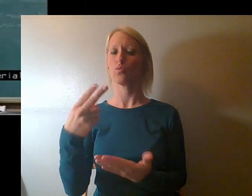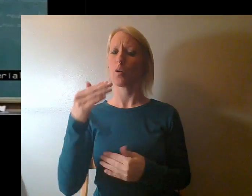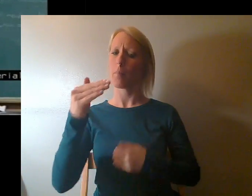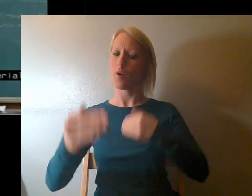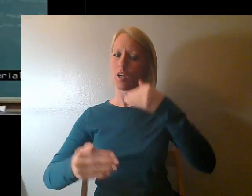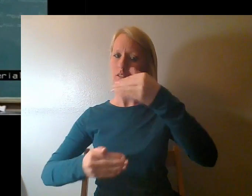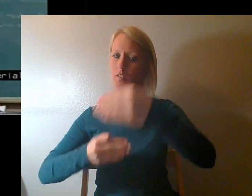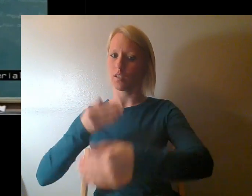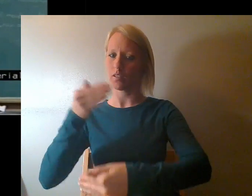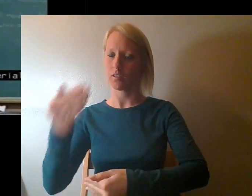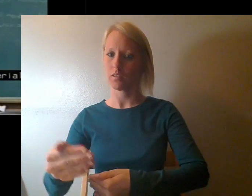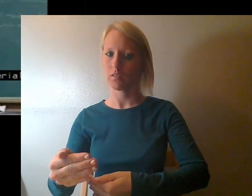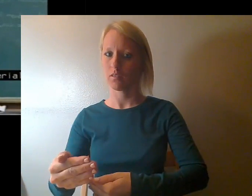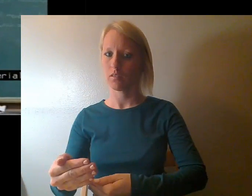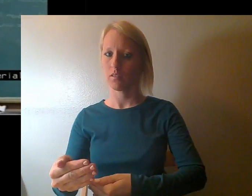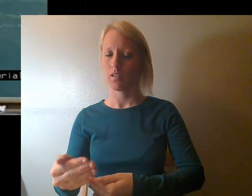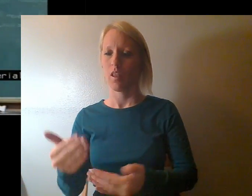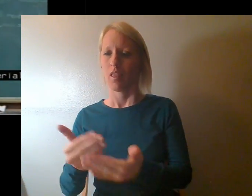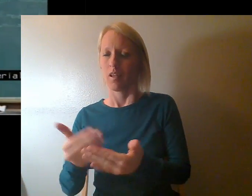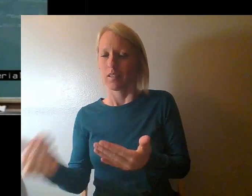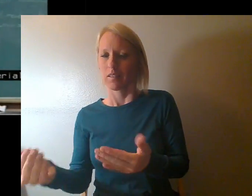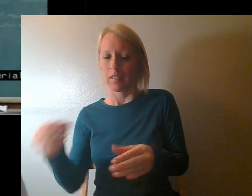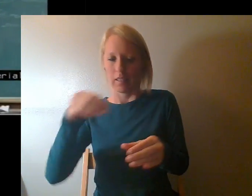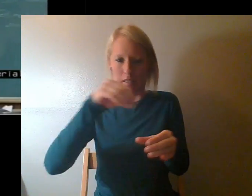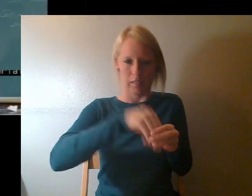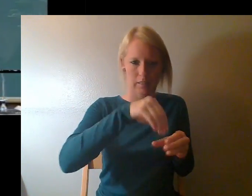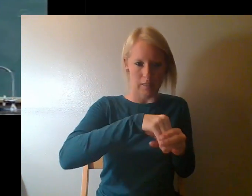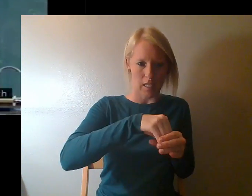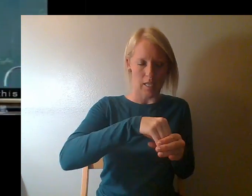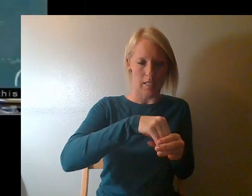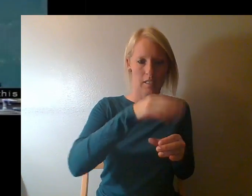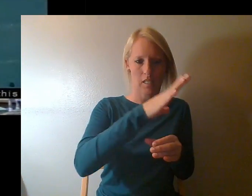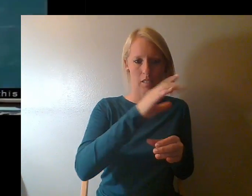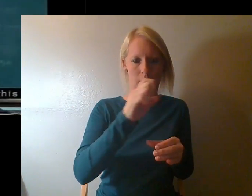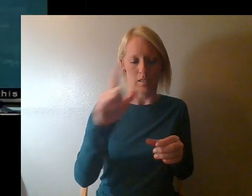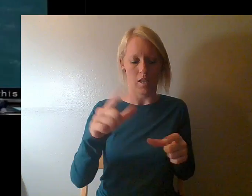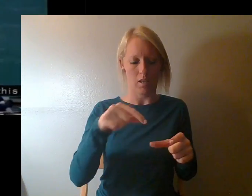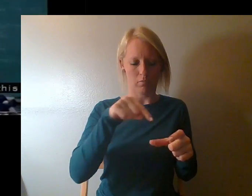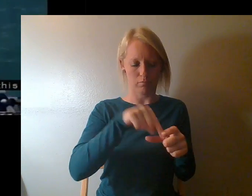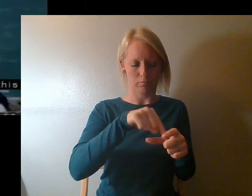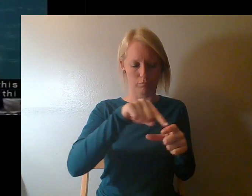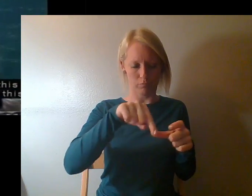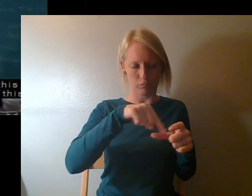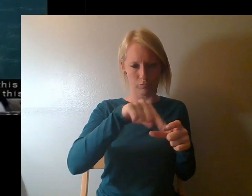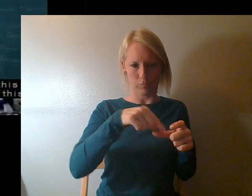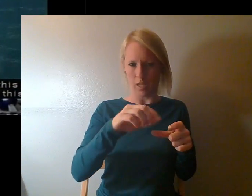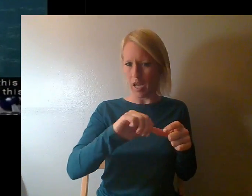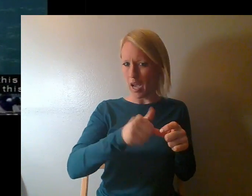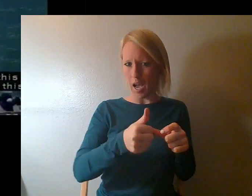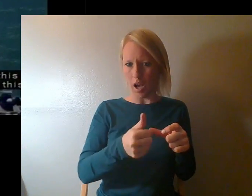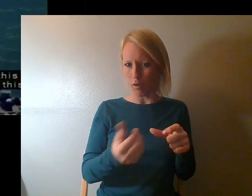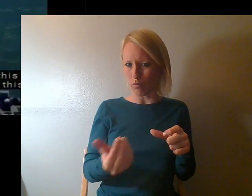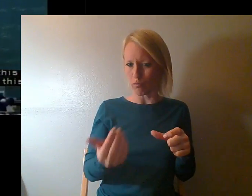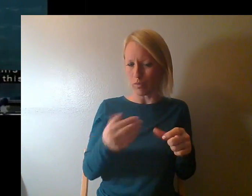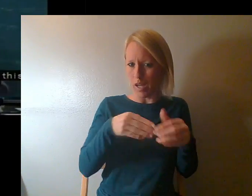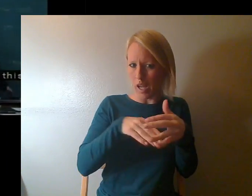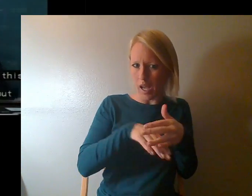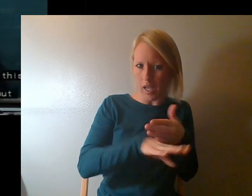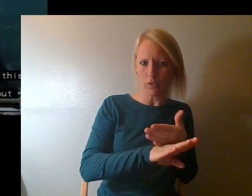of a cell. All right? And so, has everybody got this information so I can erase this? Anybody doesn't?